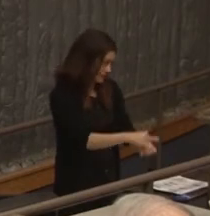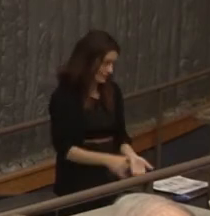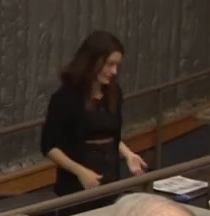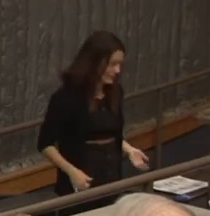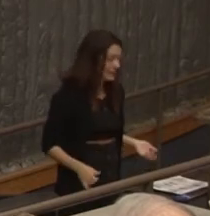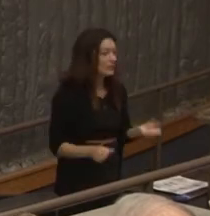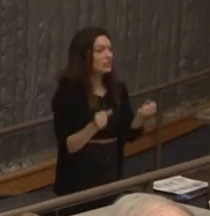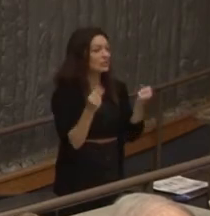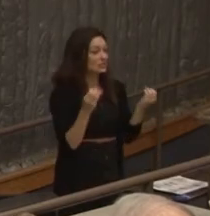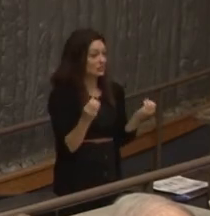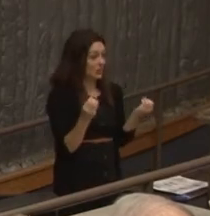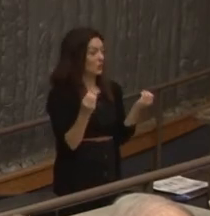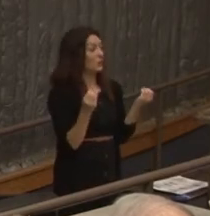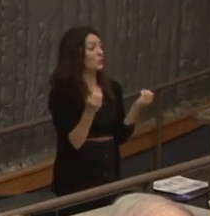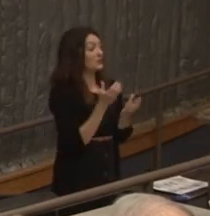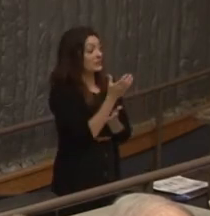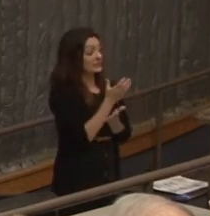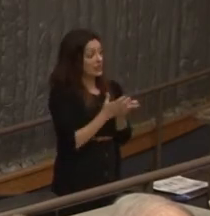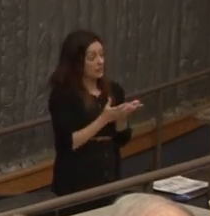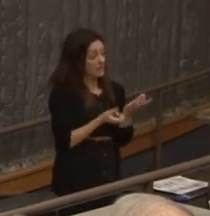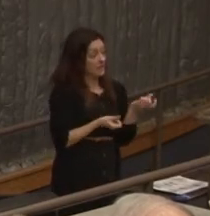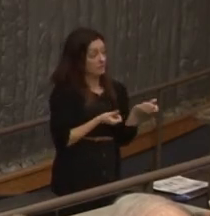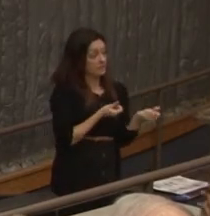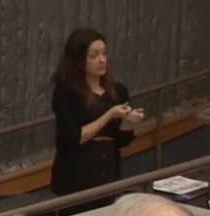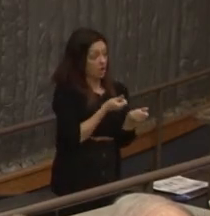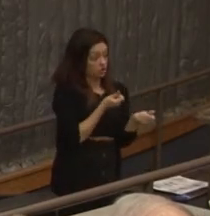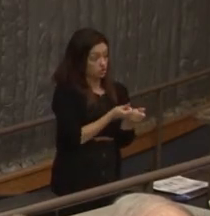so some of them were sponsored by